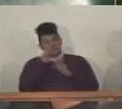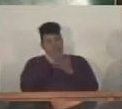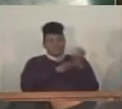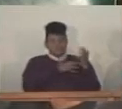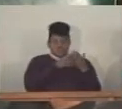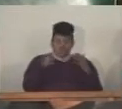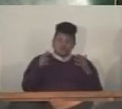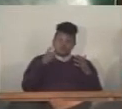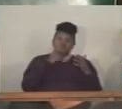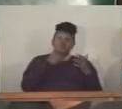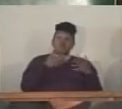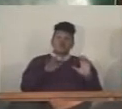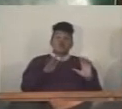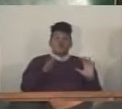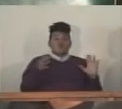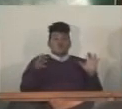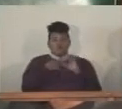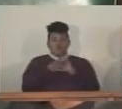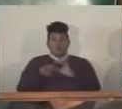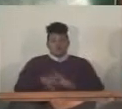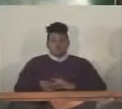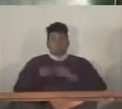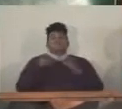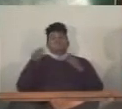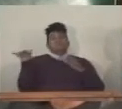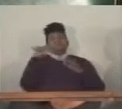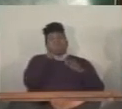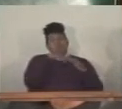Mr. President, I